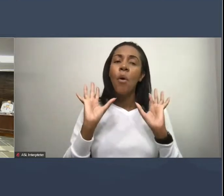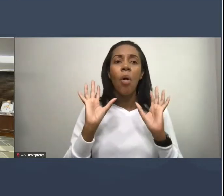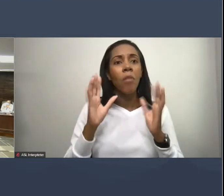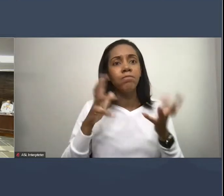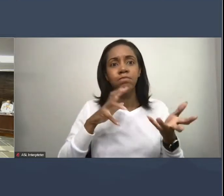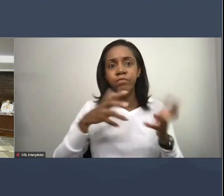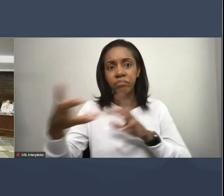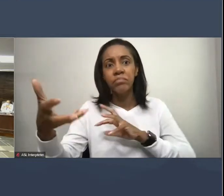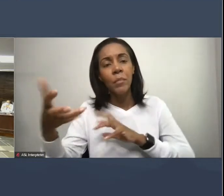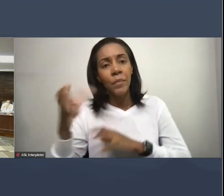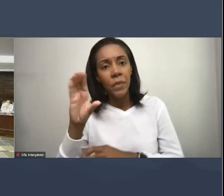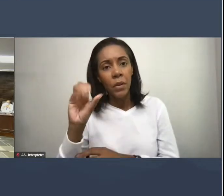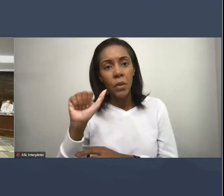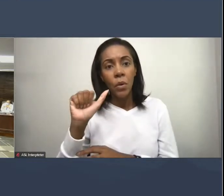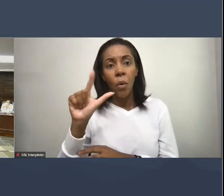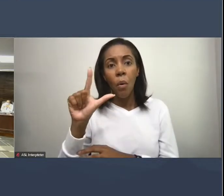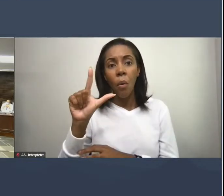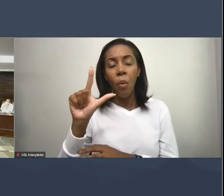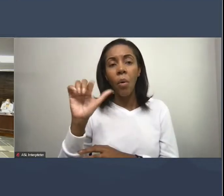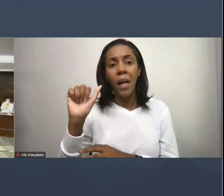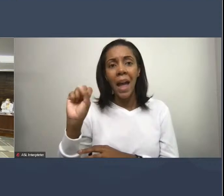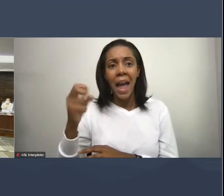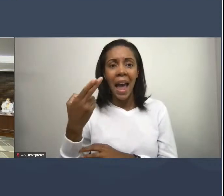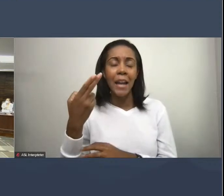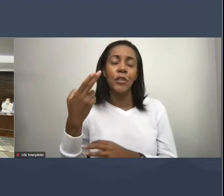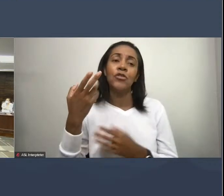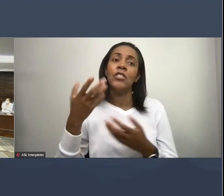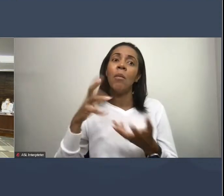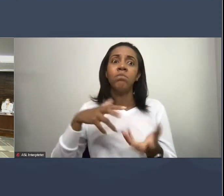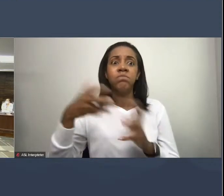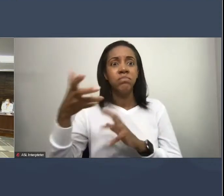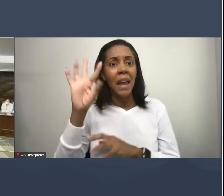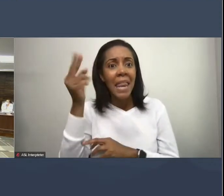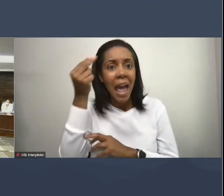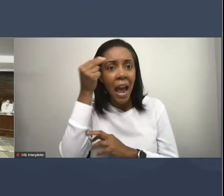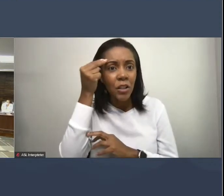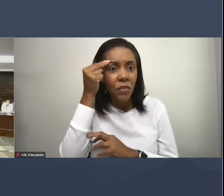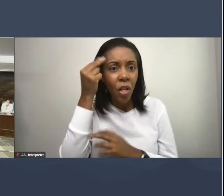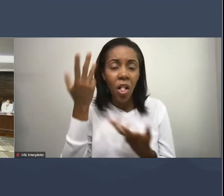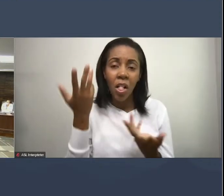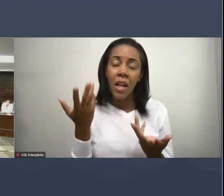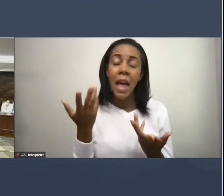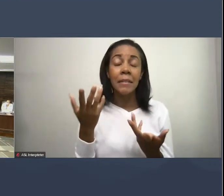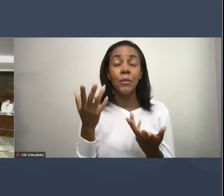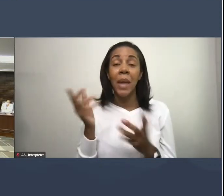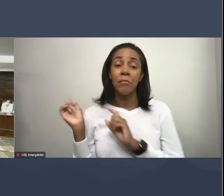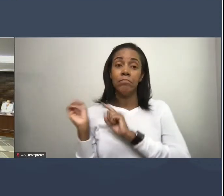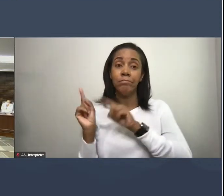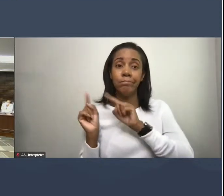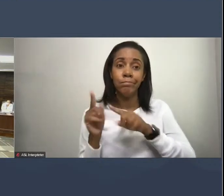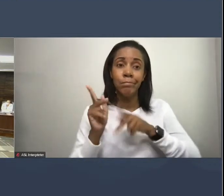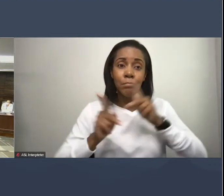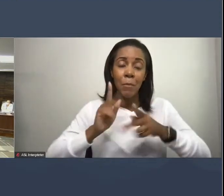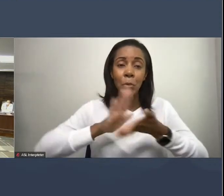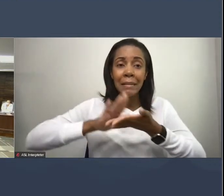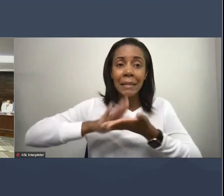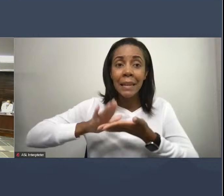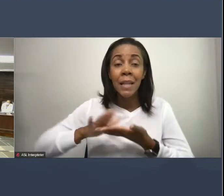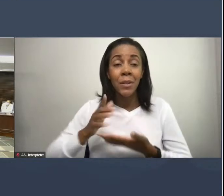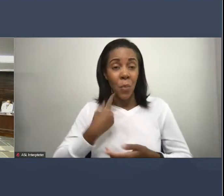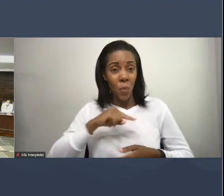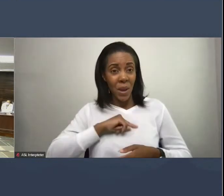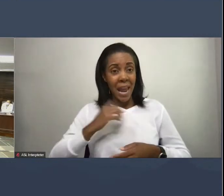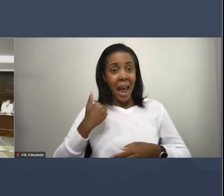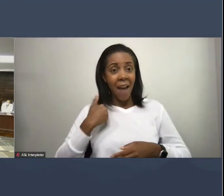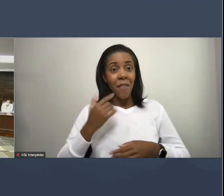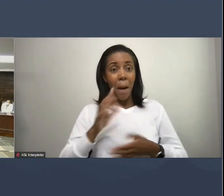had a coal ash spill that was, you know, they brought people in dramatically to clean that up. Do we have a plan that,